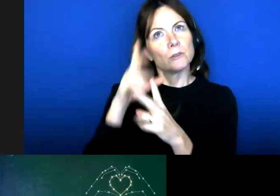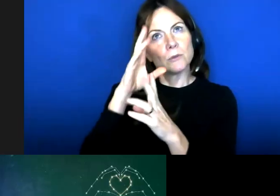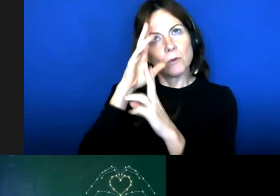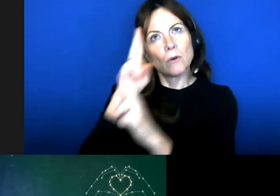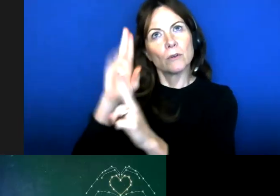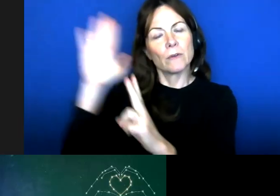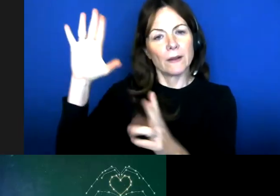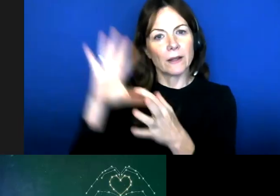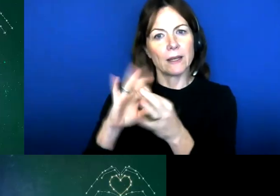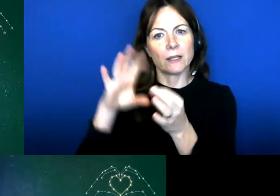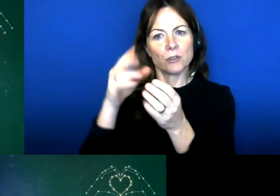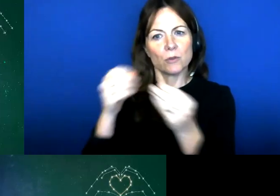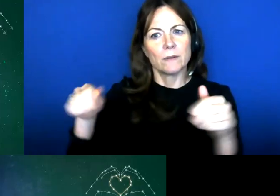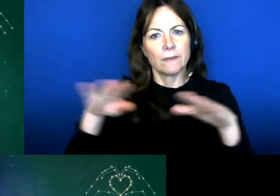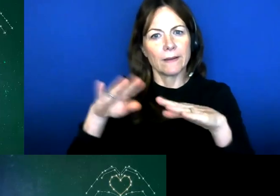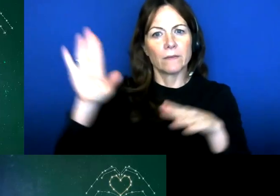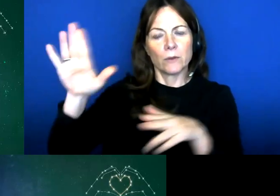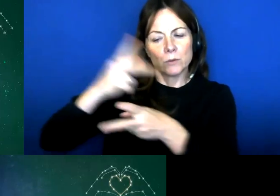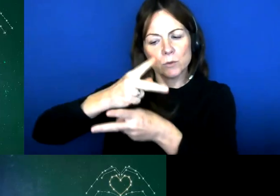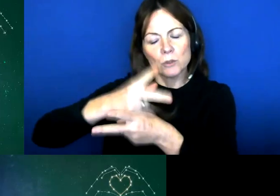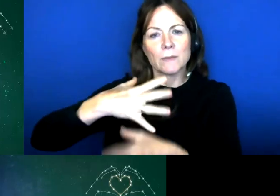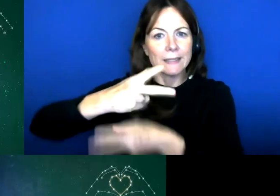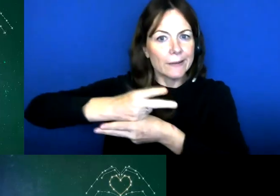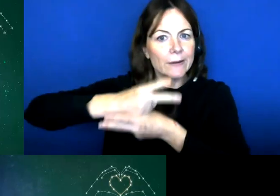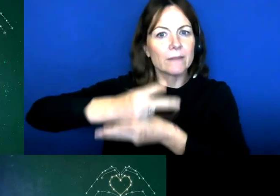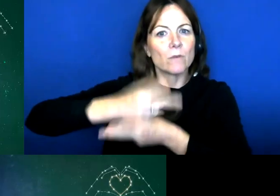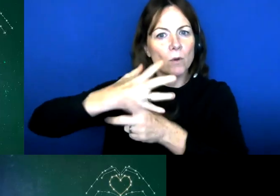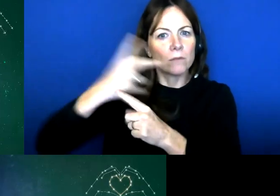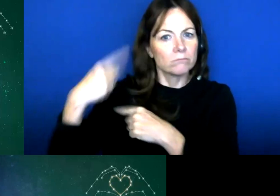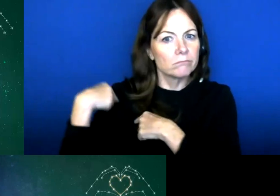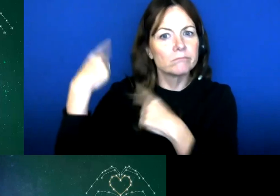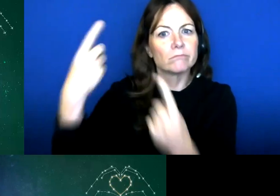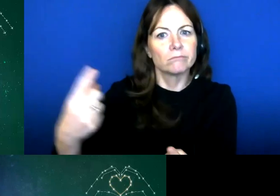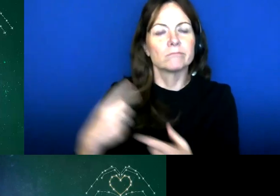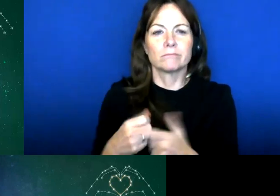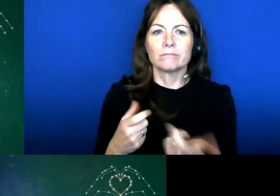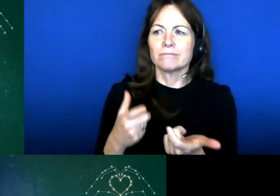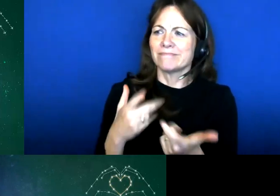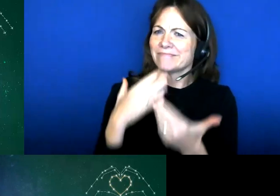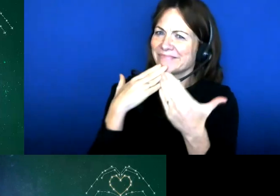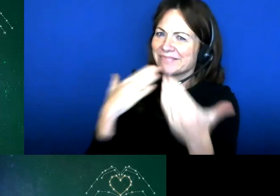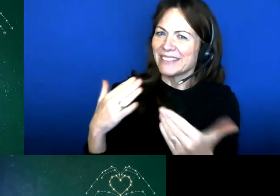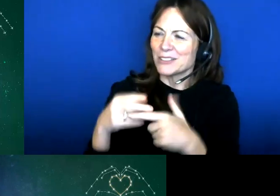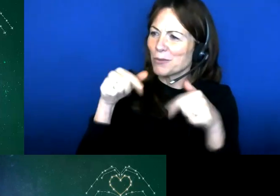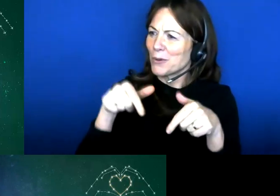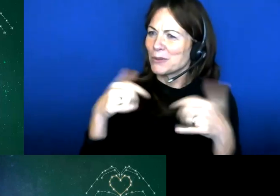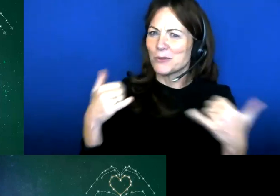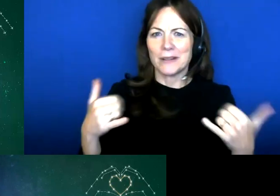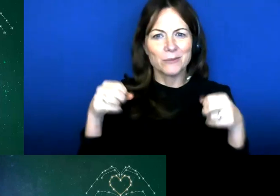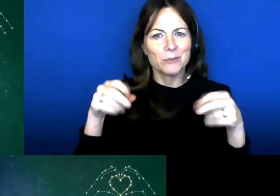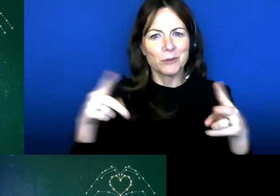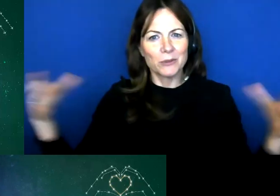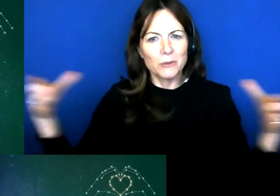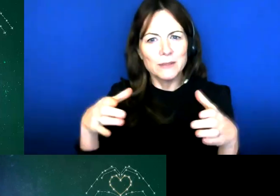this land and their stewardship and caring for and nurturing these lands for all time. Let us give thanks for today's opportunity to gather,